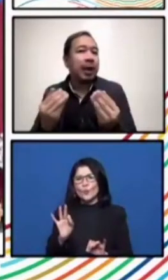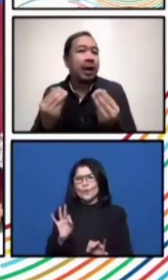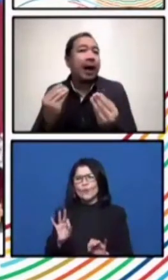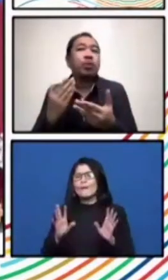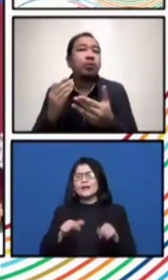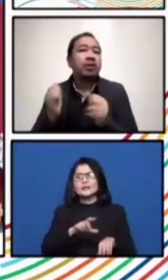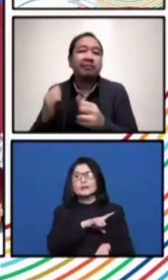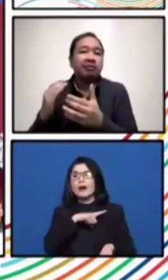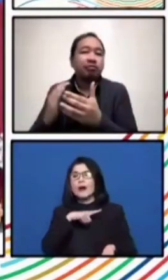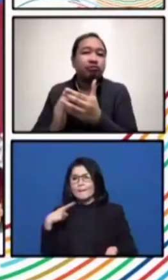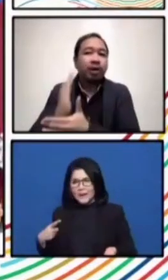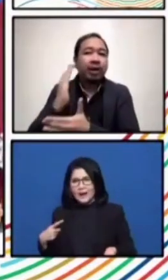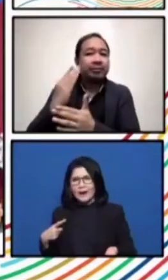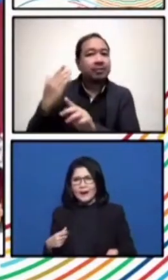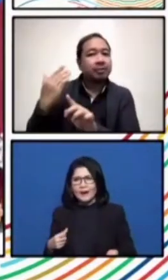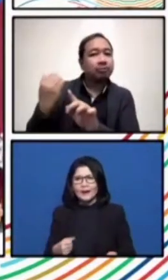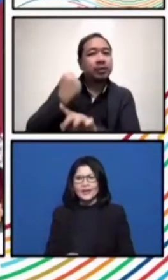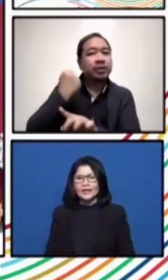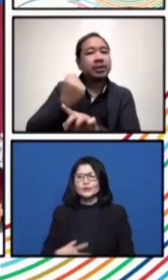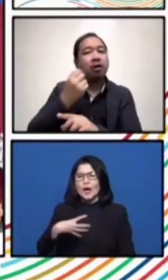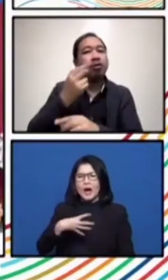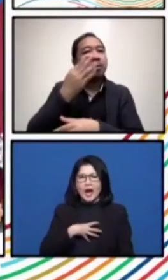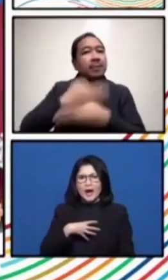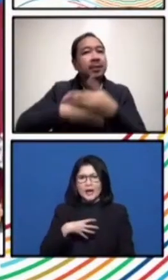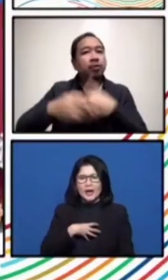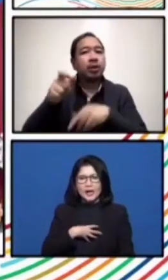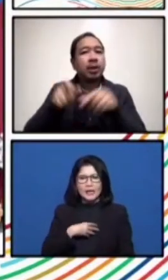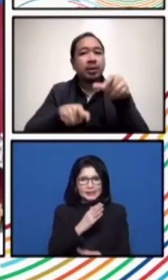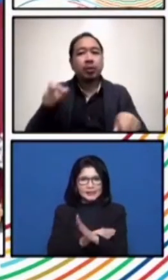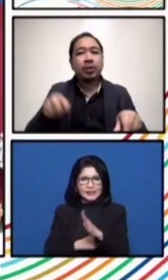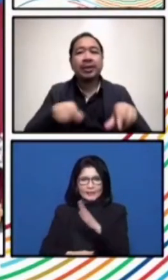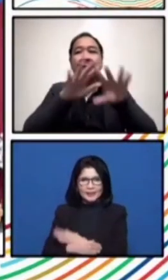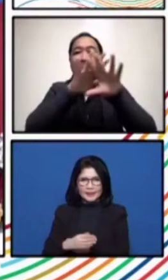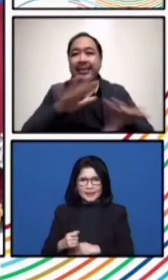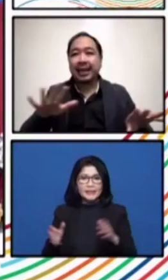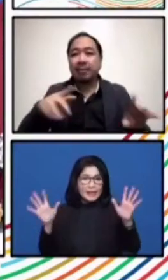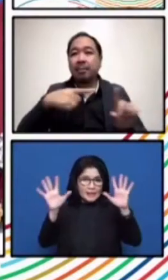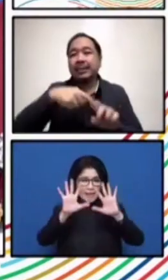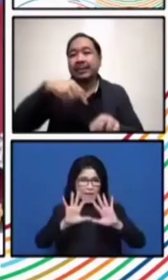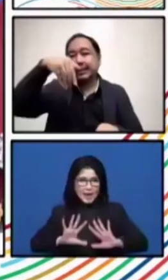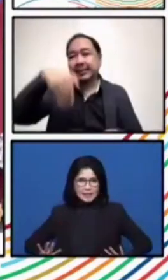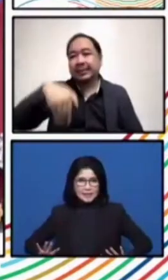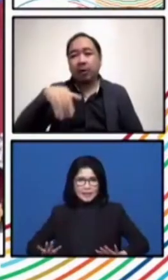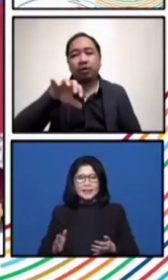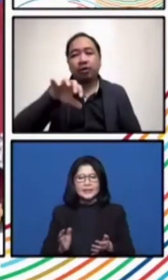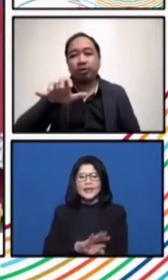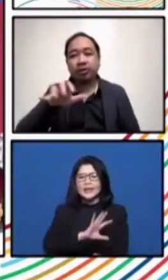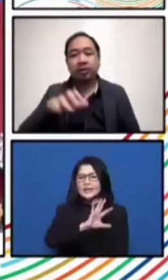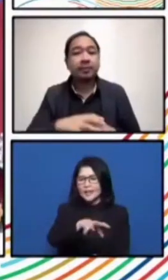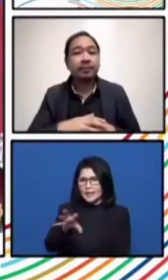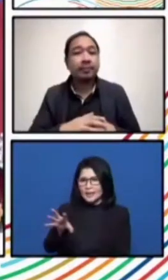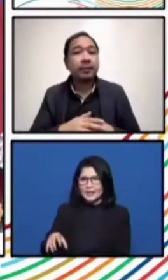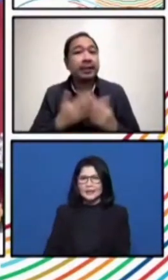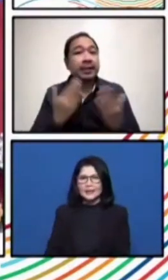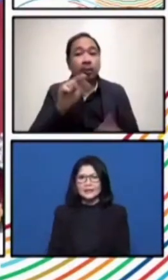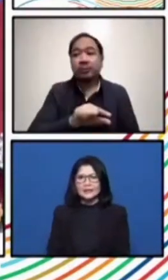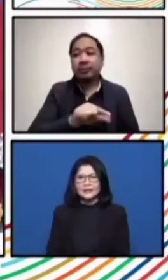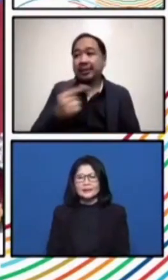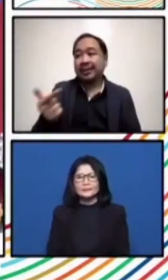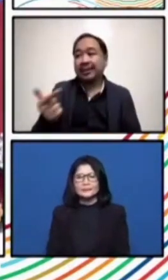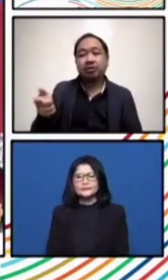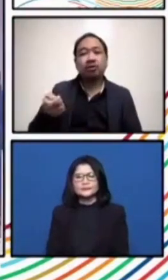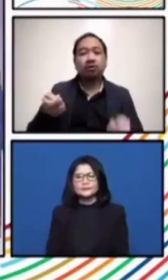in asset member states and in the sub-region at this point I will now hand it back to the chair thank you very